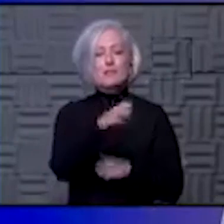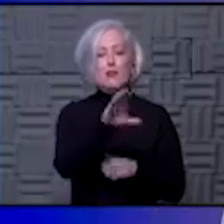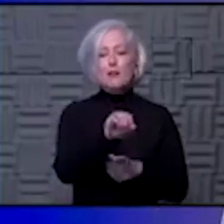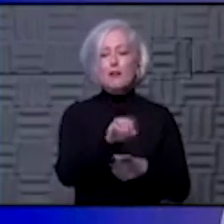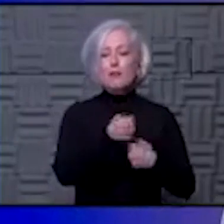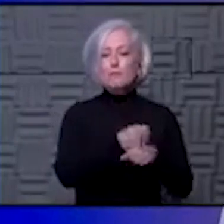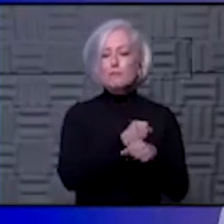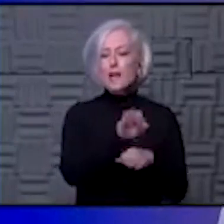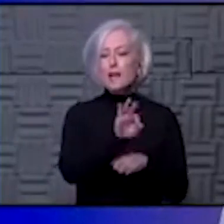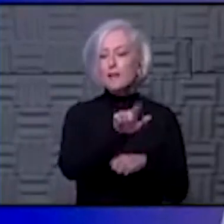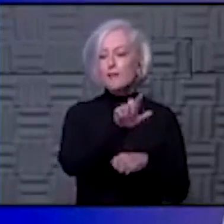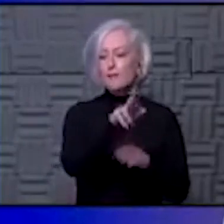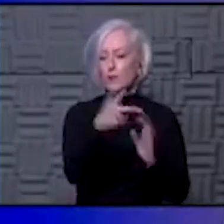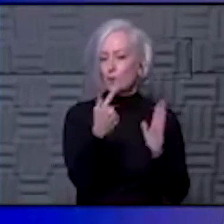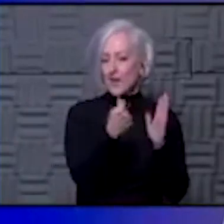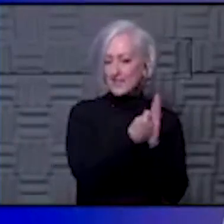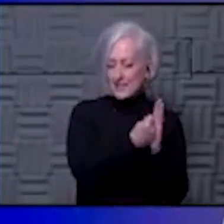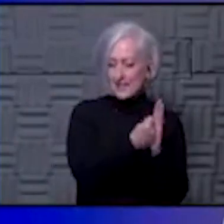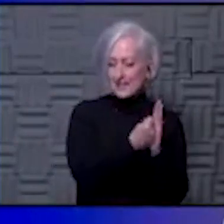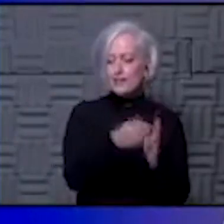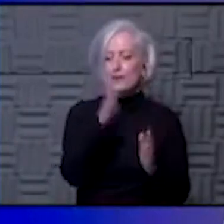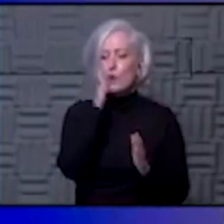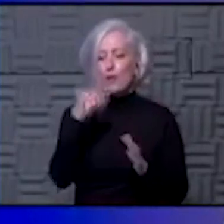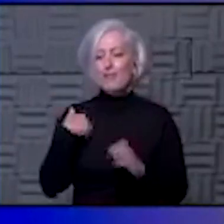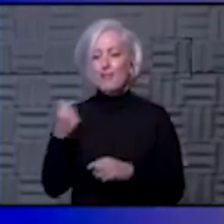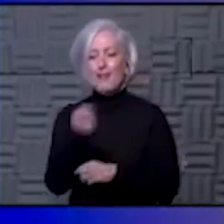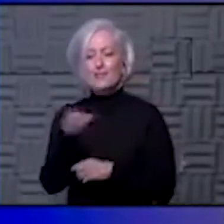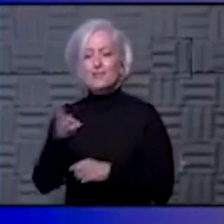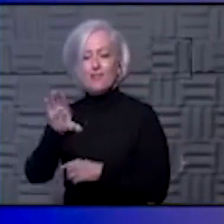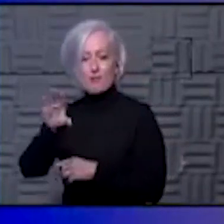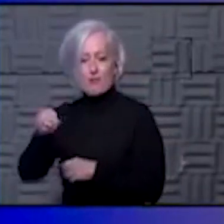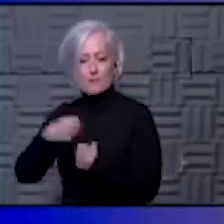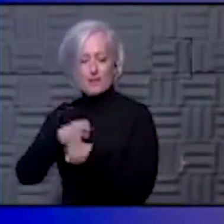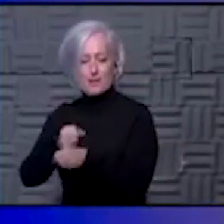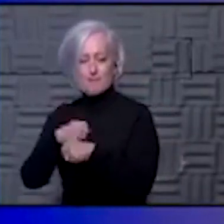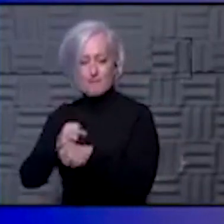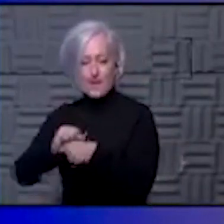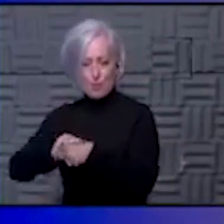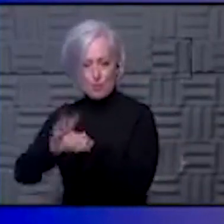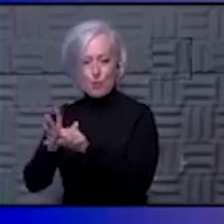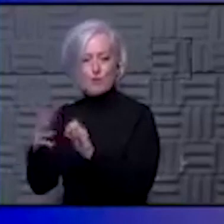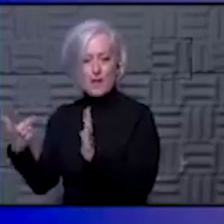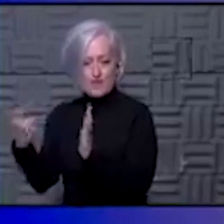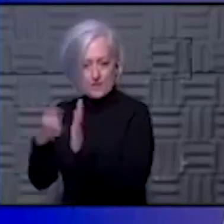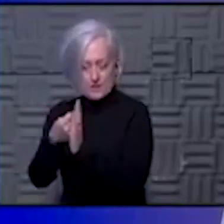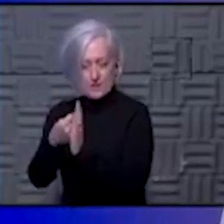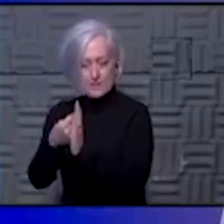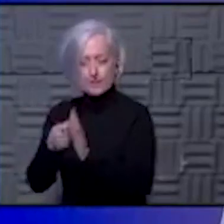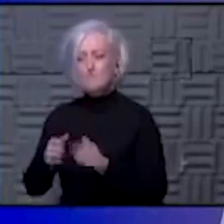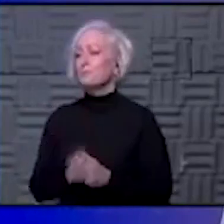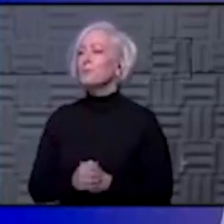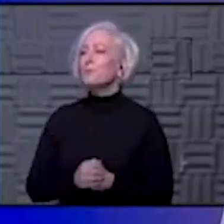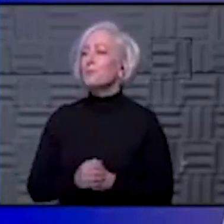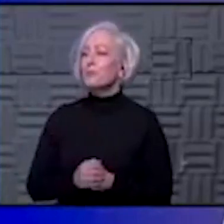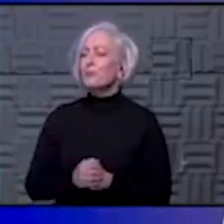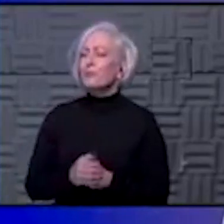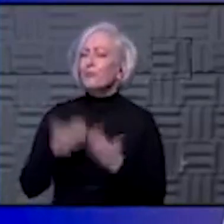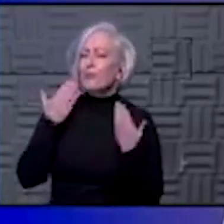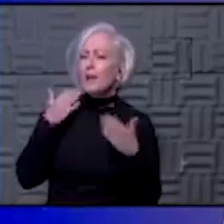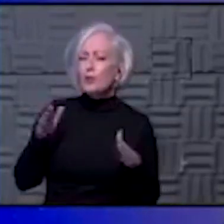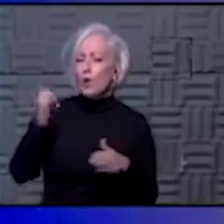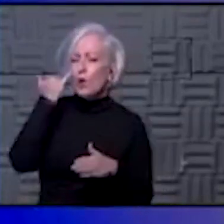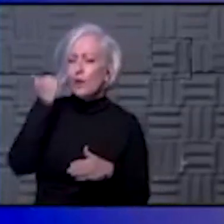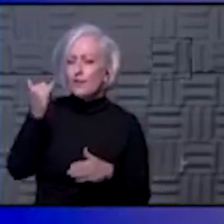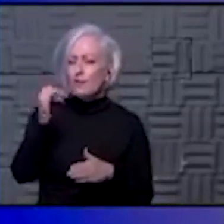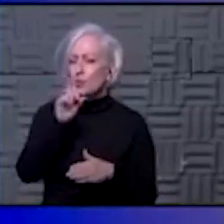influenza vaccine, there are going to be several companies now that are making coronavirus vaccine. I'm not sure it will play